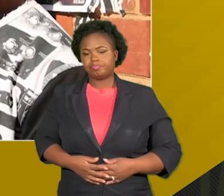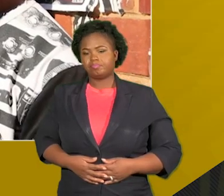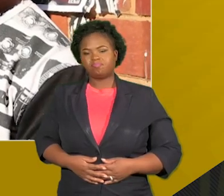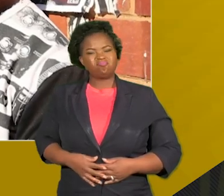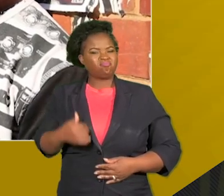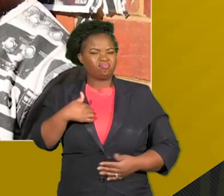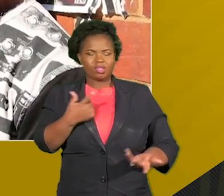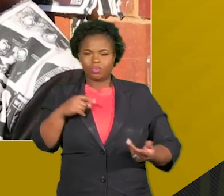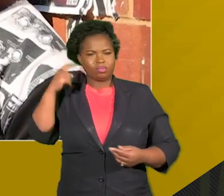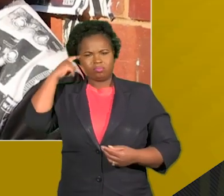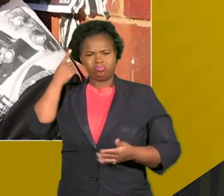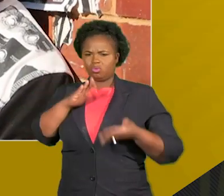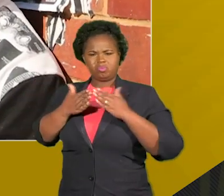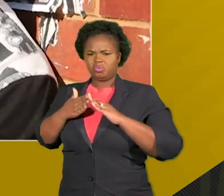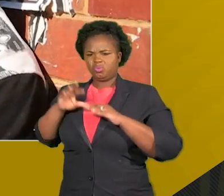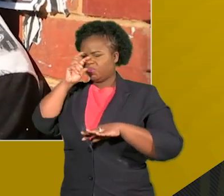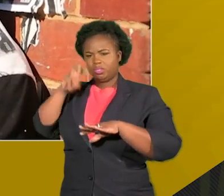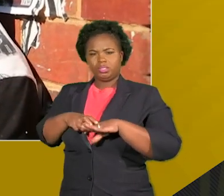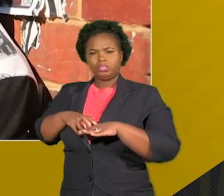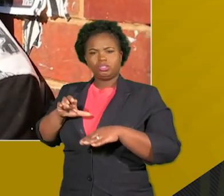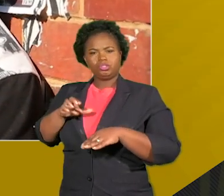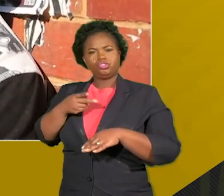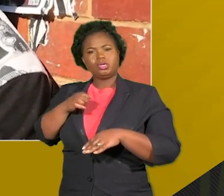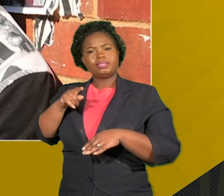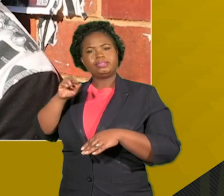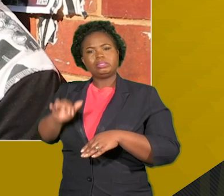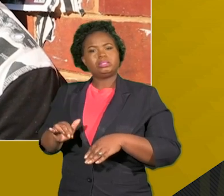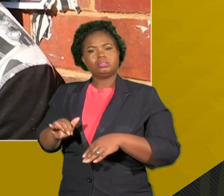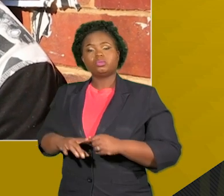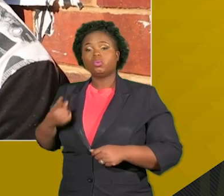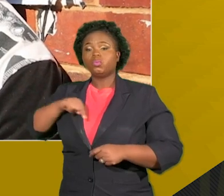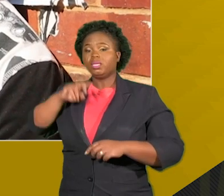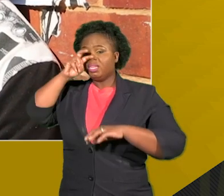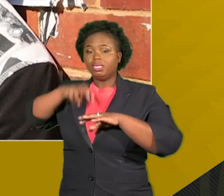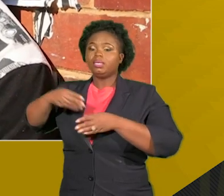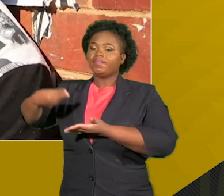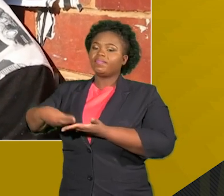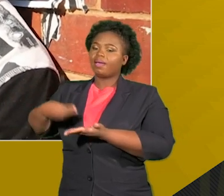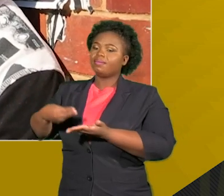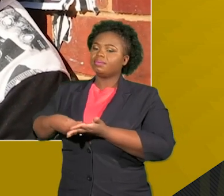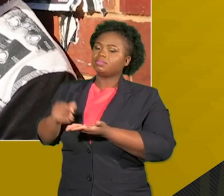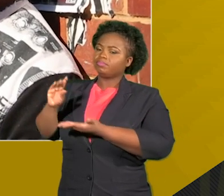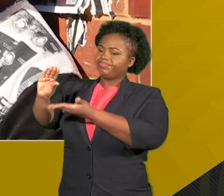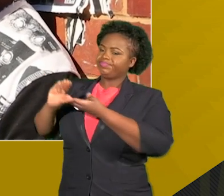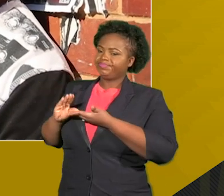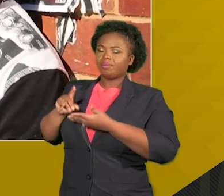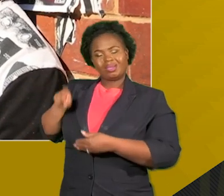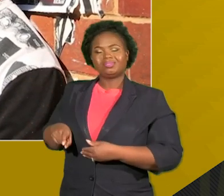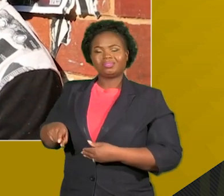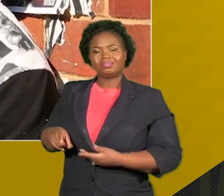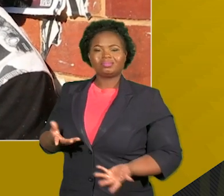I don't think communities need charity anymore, bro. We need financing, bro. We need proper financing,